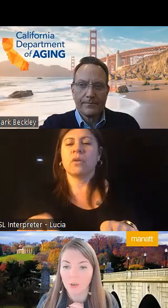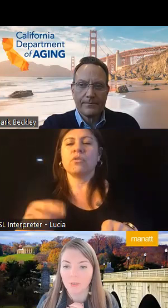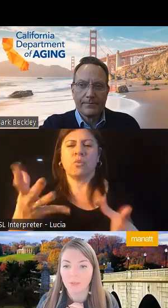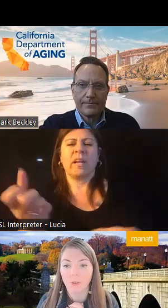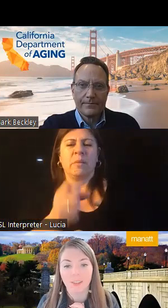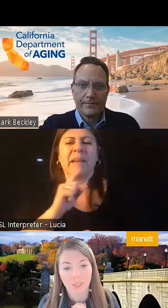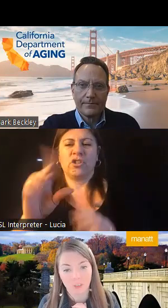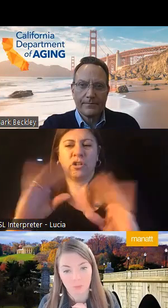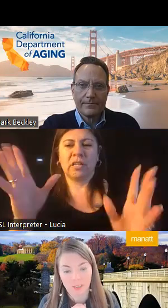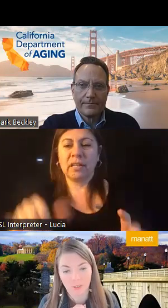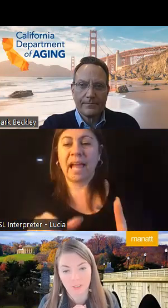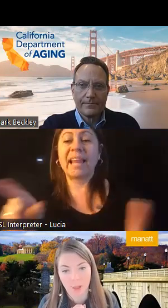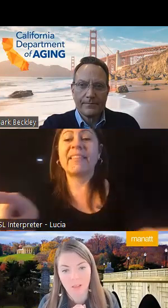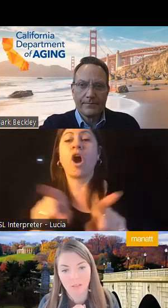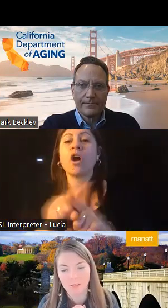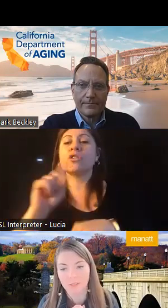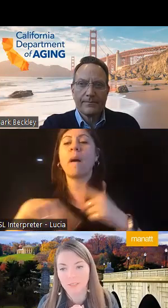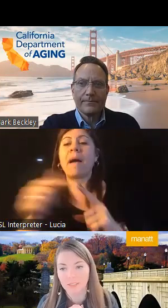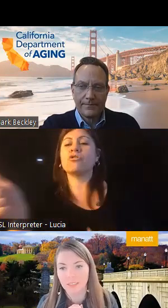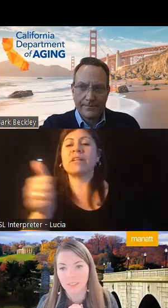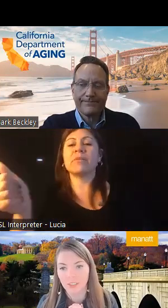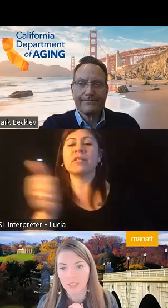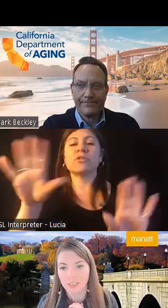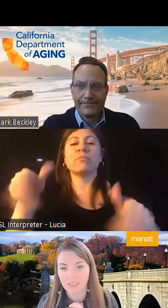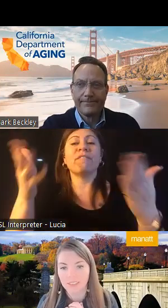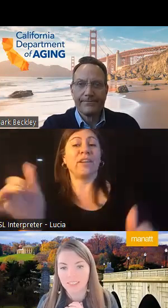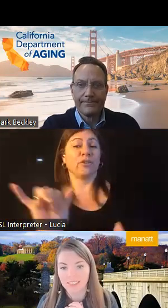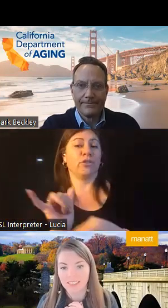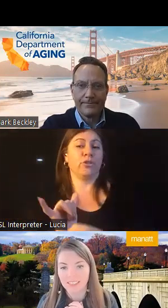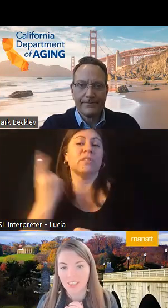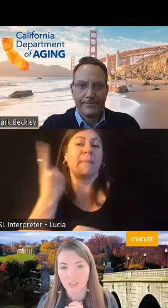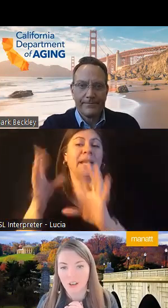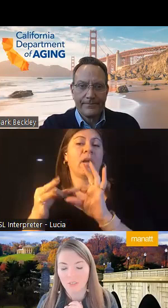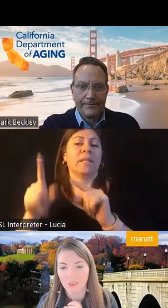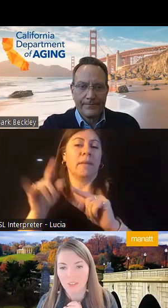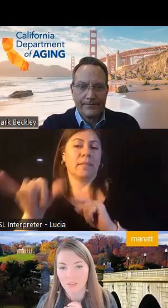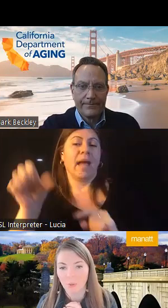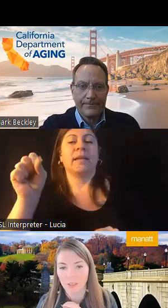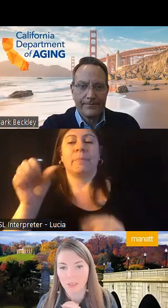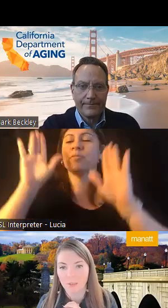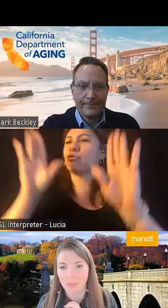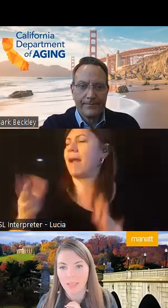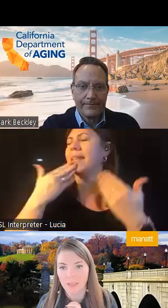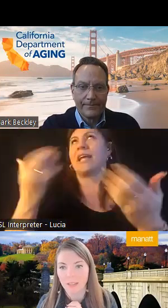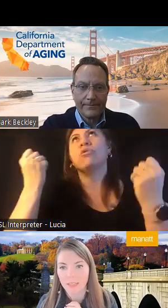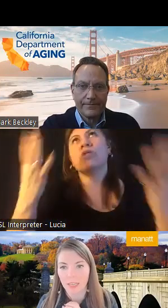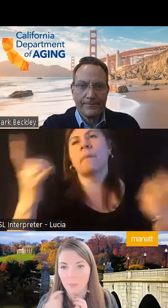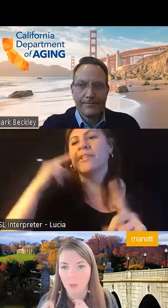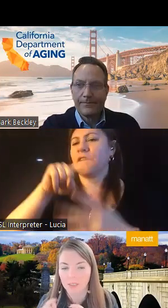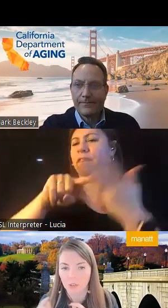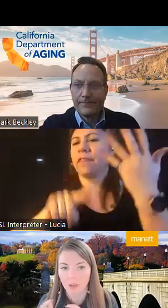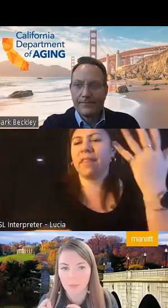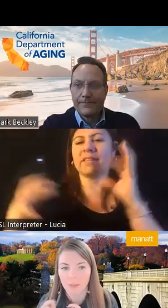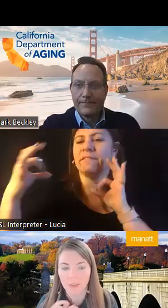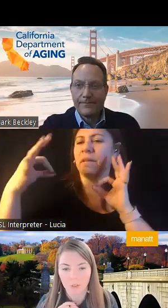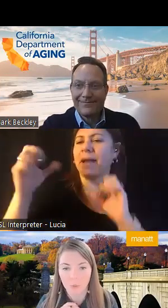And then a note around transportation providers as well. Great. Thank you all for this input. And I see